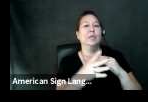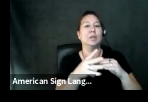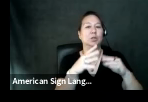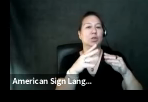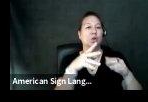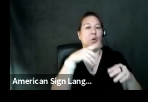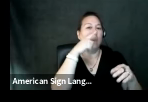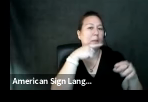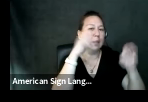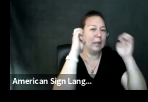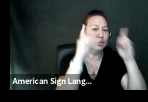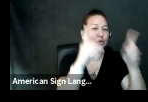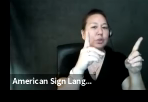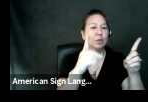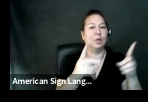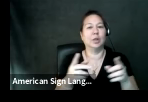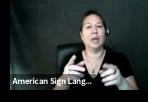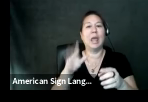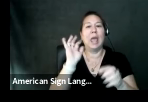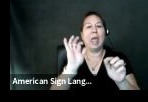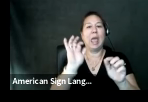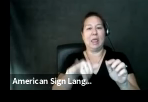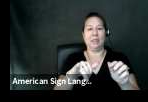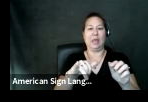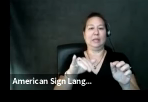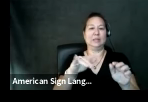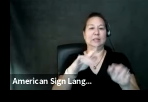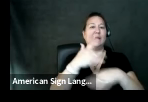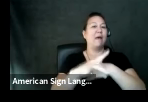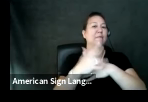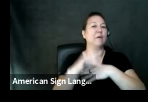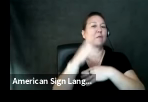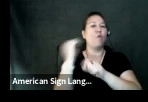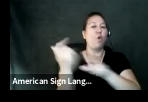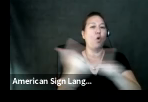available for students who are between the ages of 3 and 22 years of age.